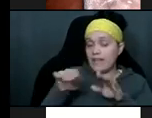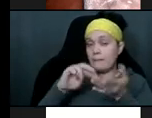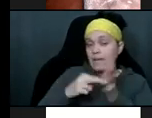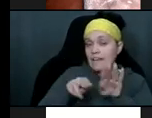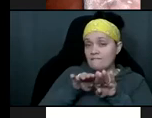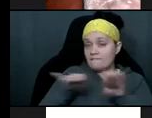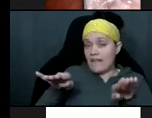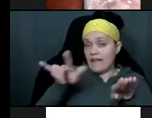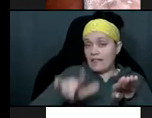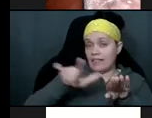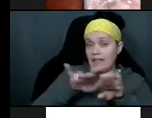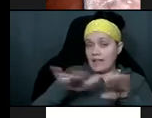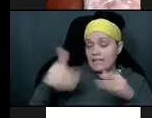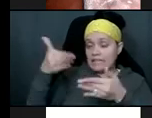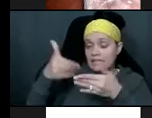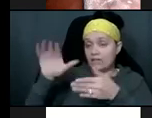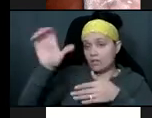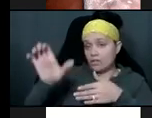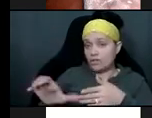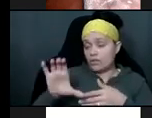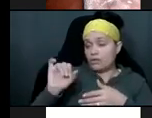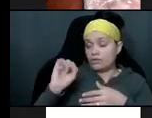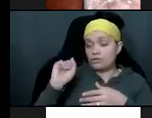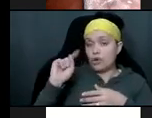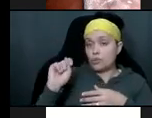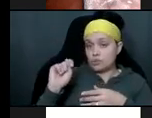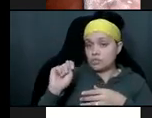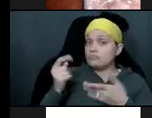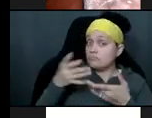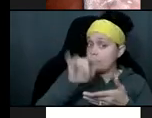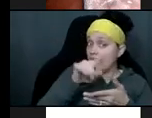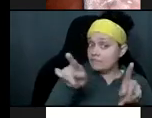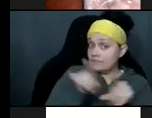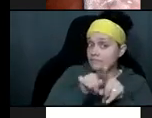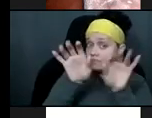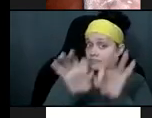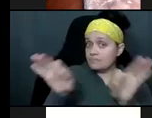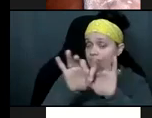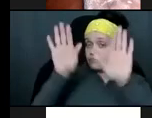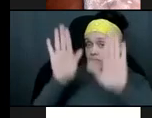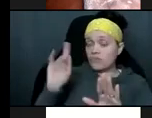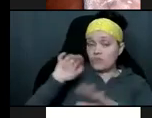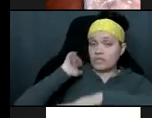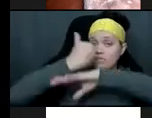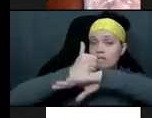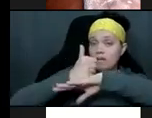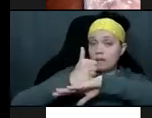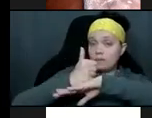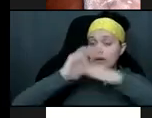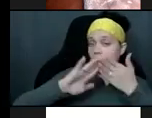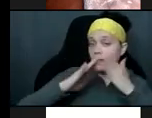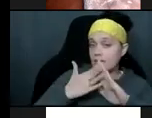flatlands along the coast. Well, that too, wonderful for setting up